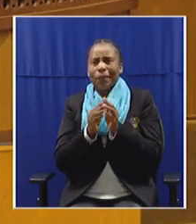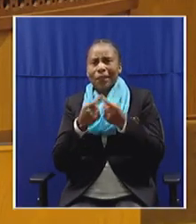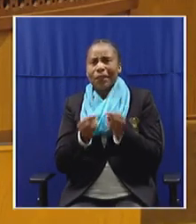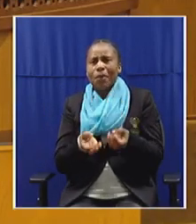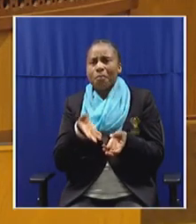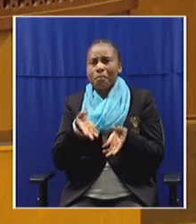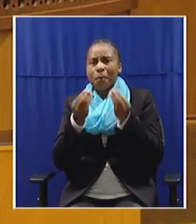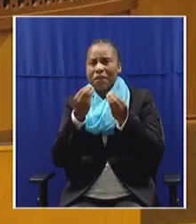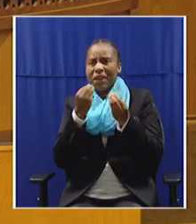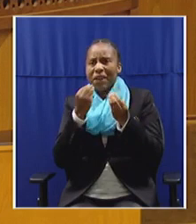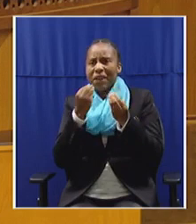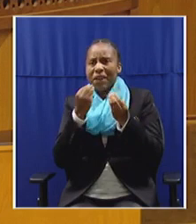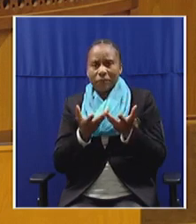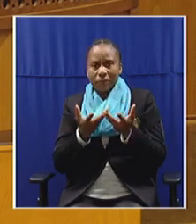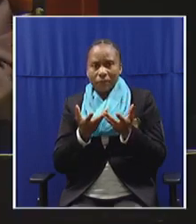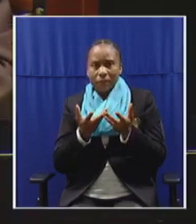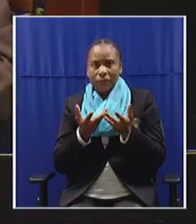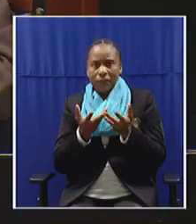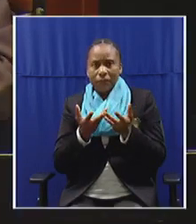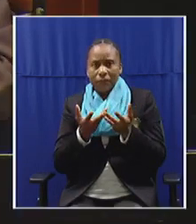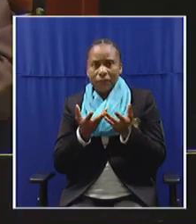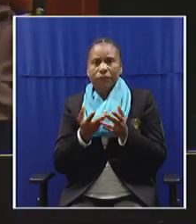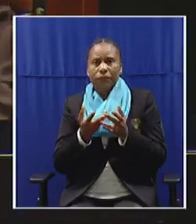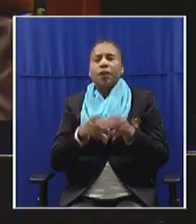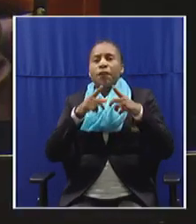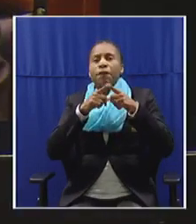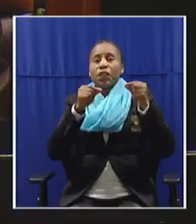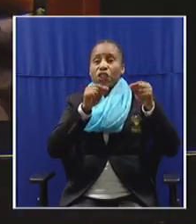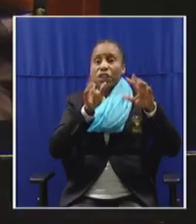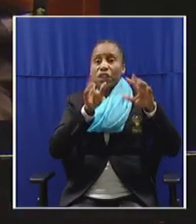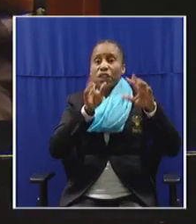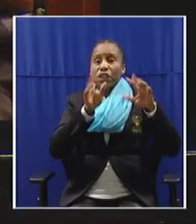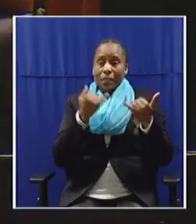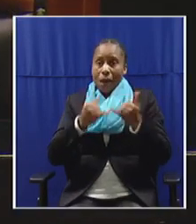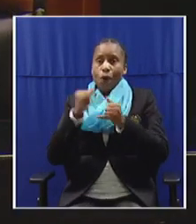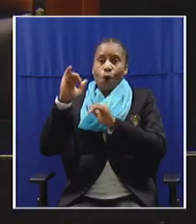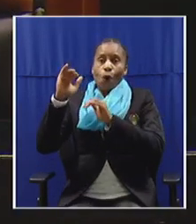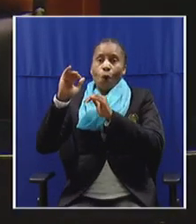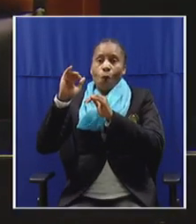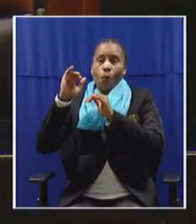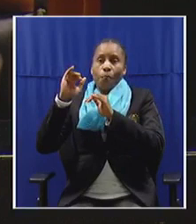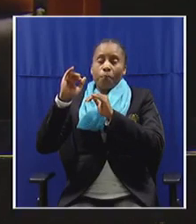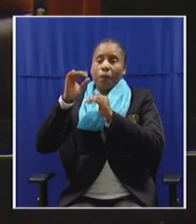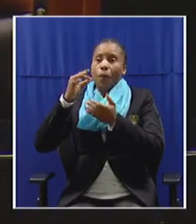next item on the order paper is a motion in the name of the Chief Whip of the Majority Party. The Honourable Chief Whip.